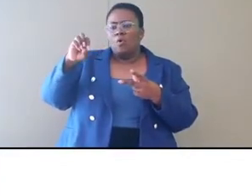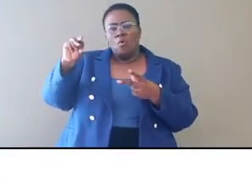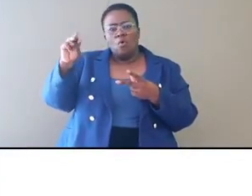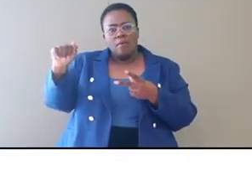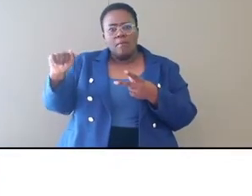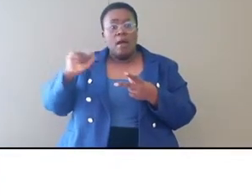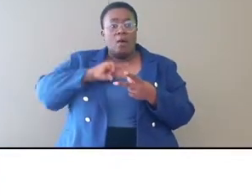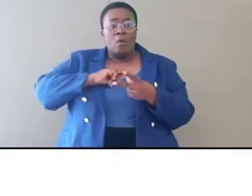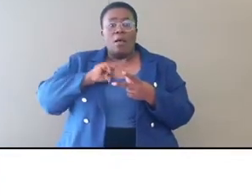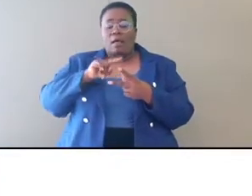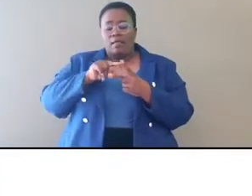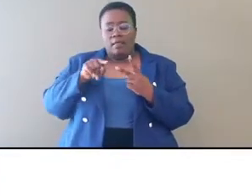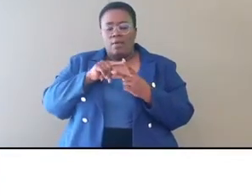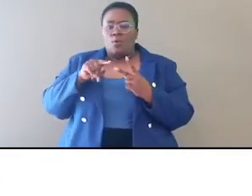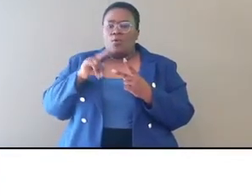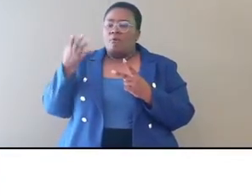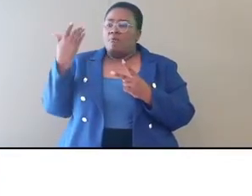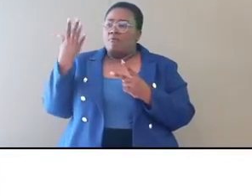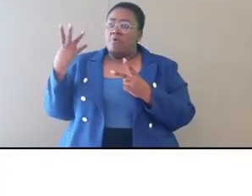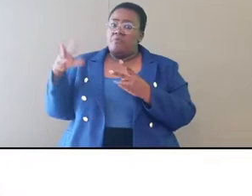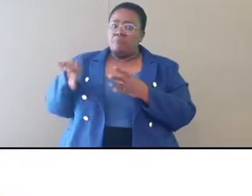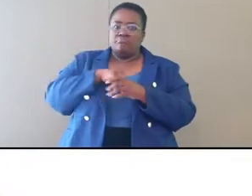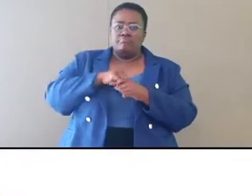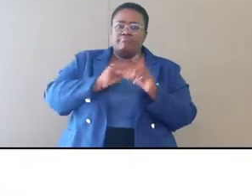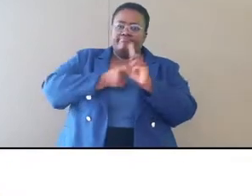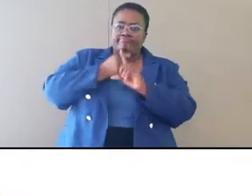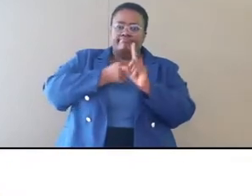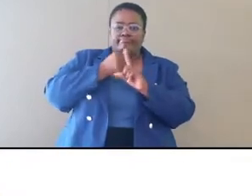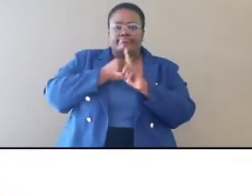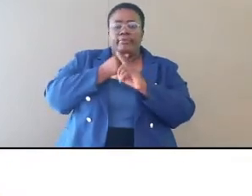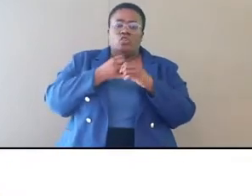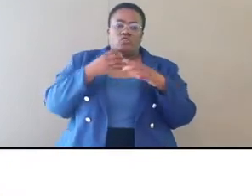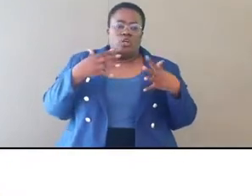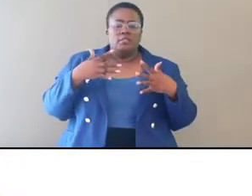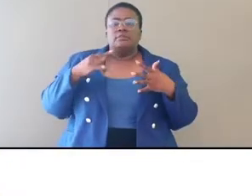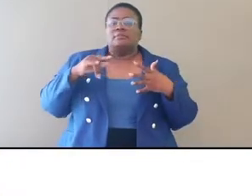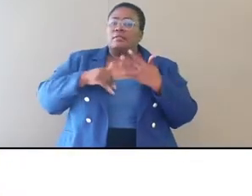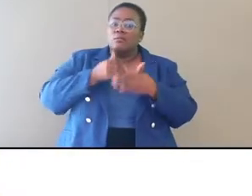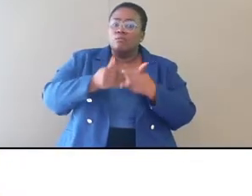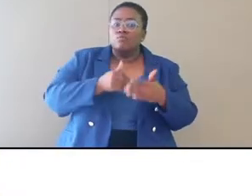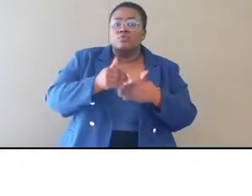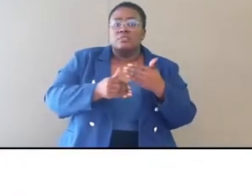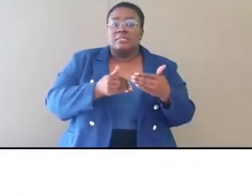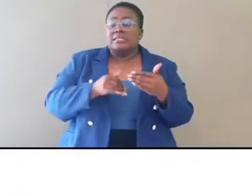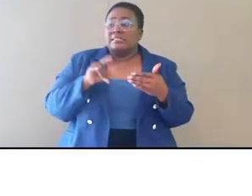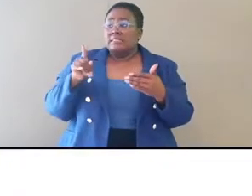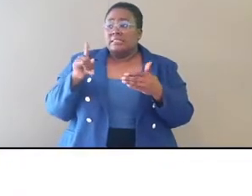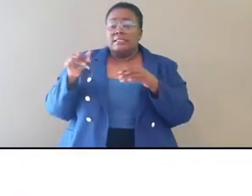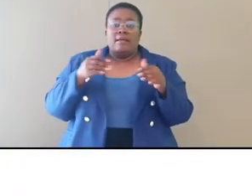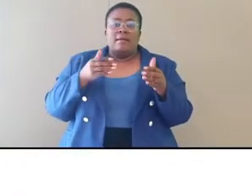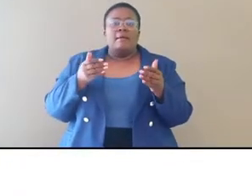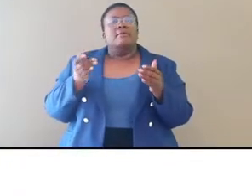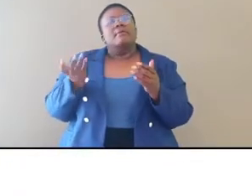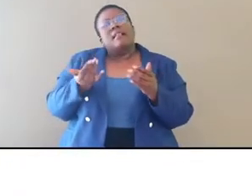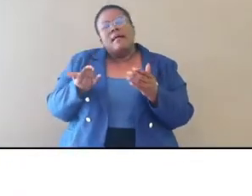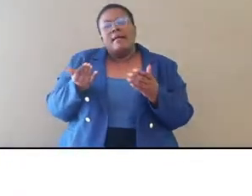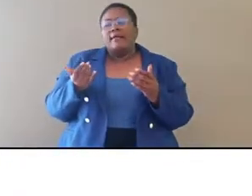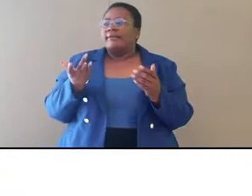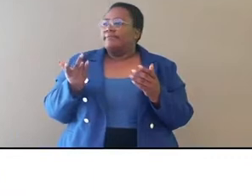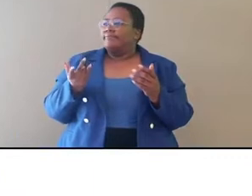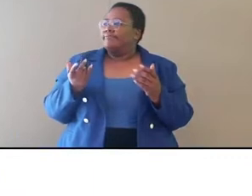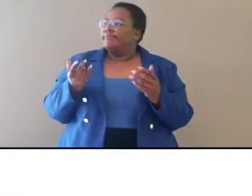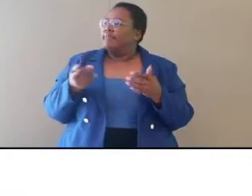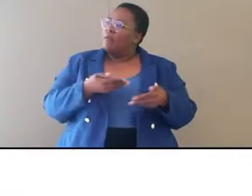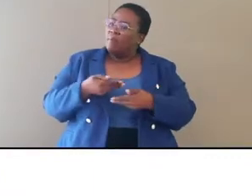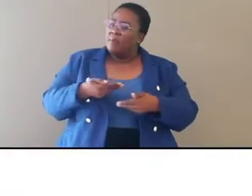they are the legend, as you heard. They started this process, and it's their baby, and they've got, you know, the